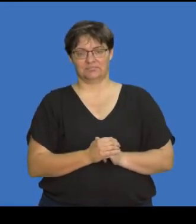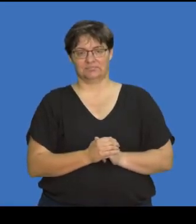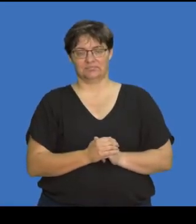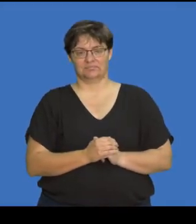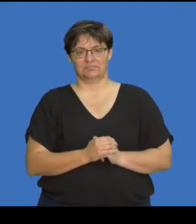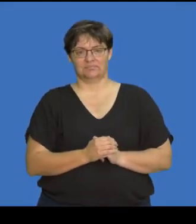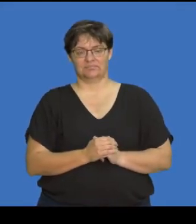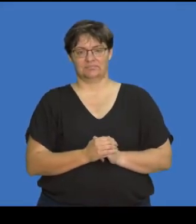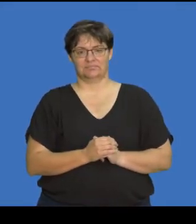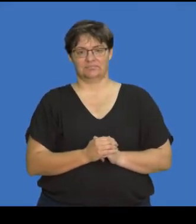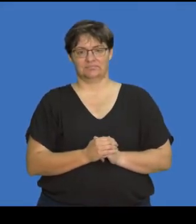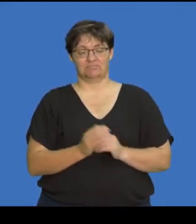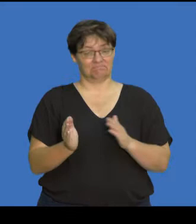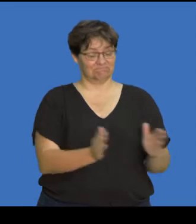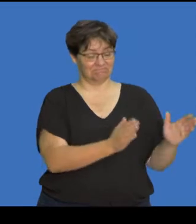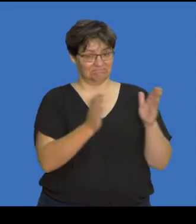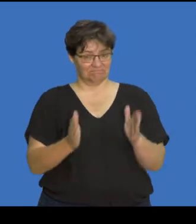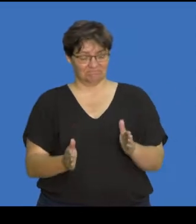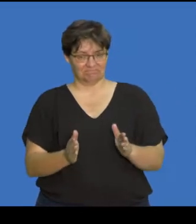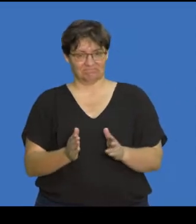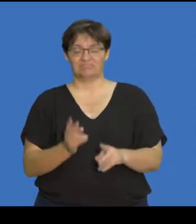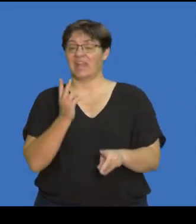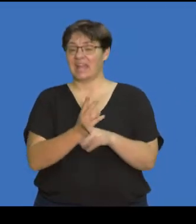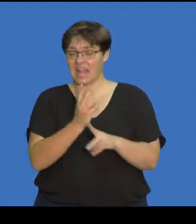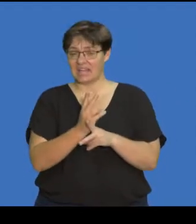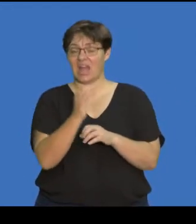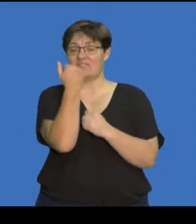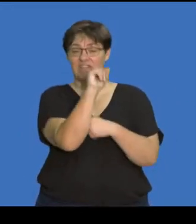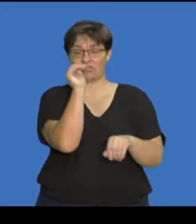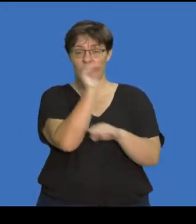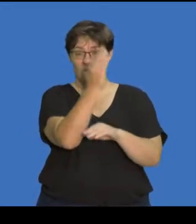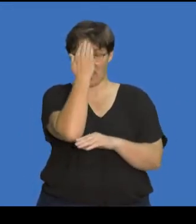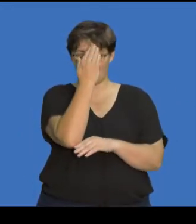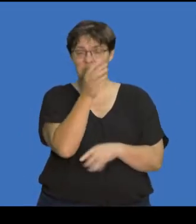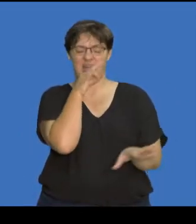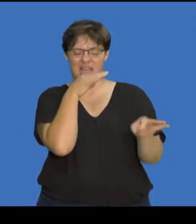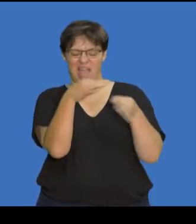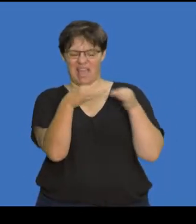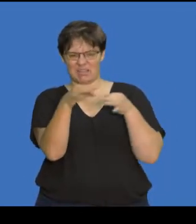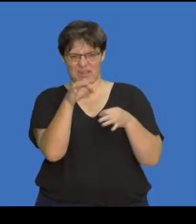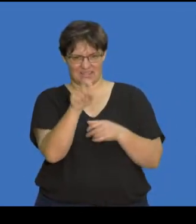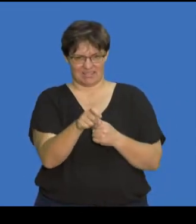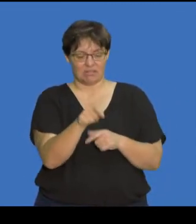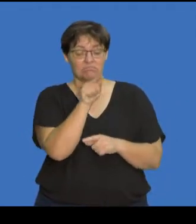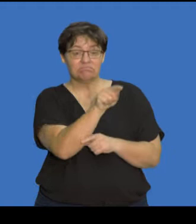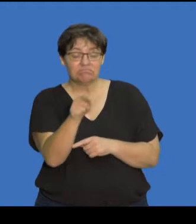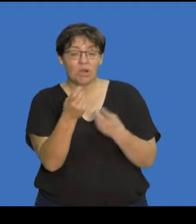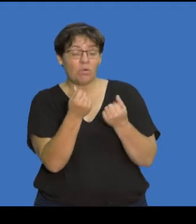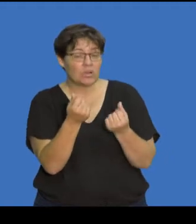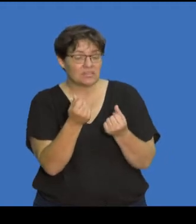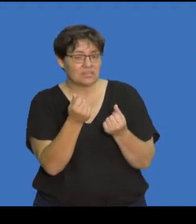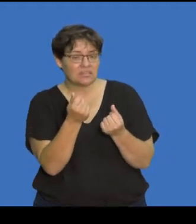Again, like I said, factory overheads, a bit of explanation on it, are those costs which